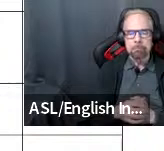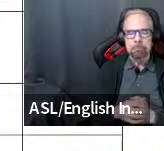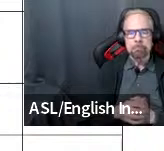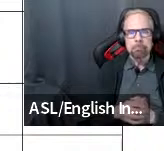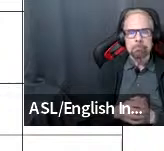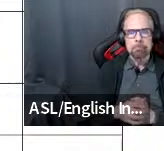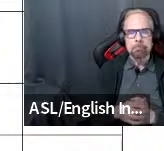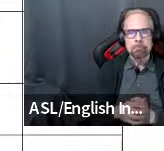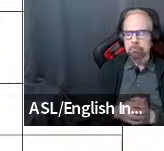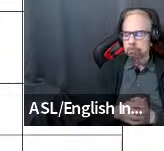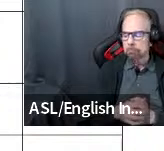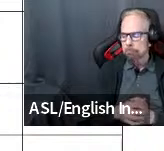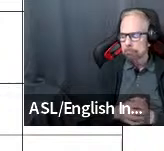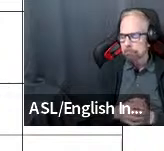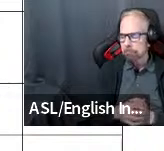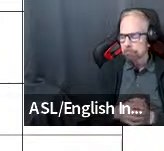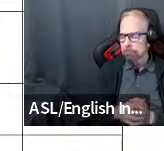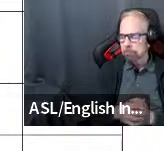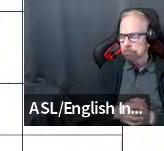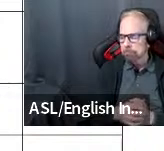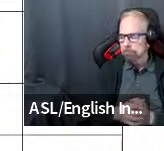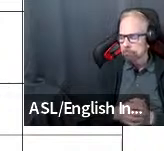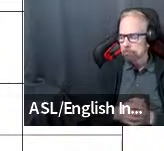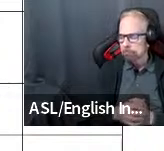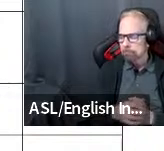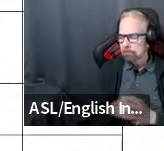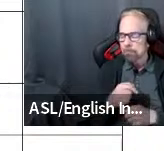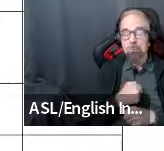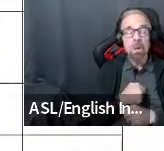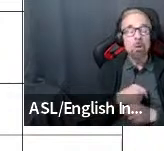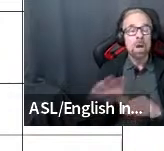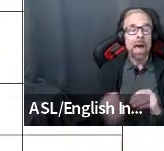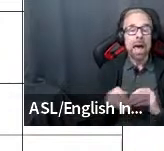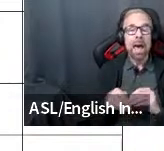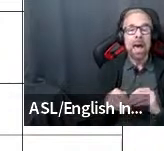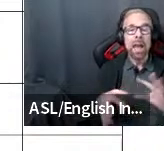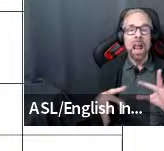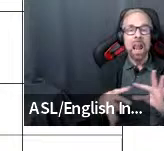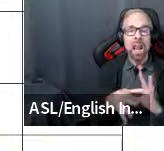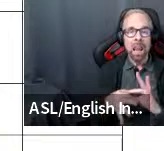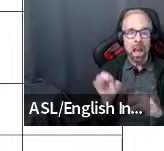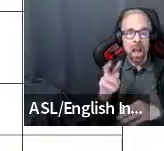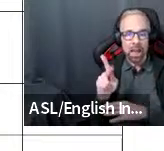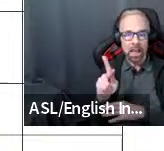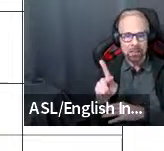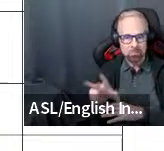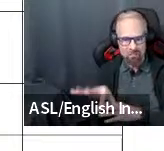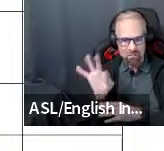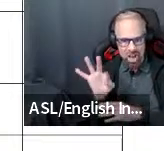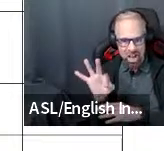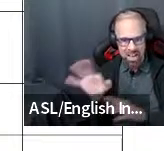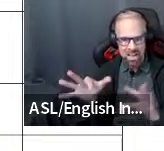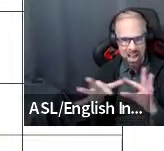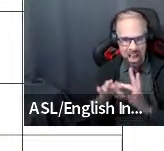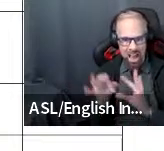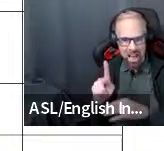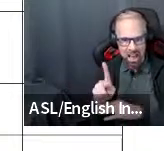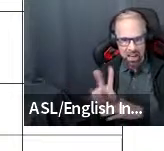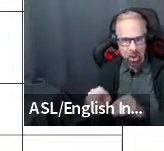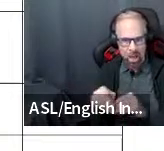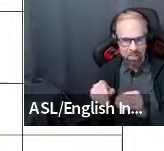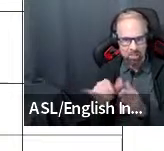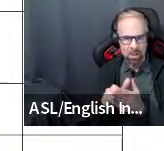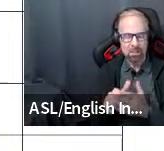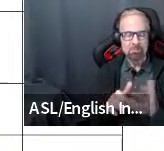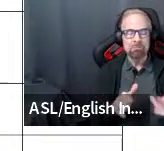And we'll put a link to it. That's why I asked, because I'm like, now I can go find the link, if that's a thing. Yeah, I Googled it as well. It's